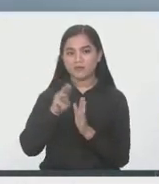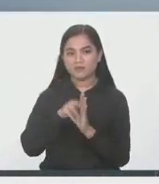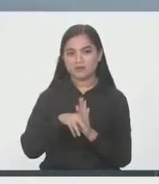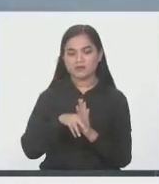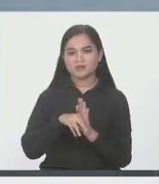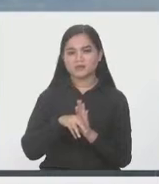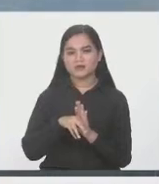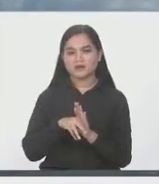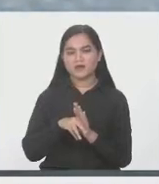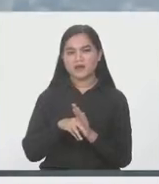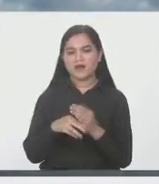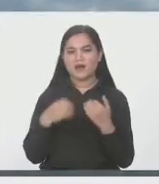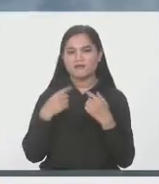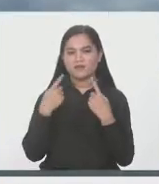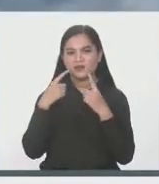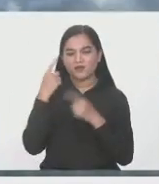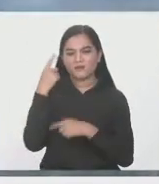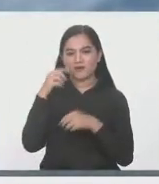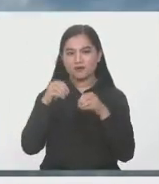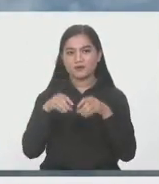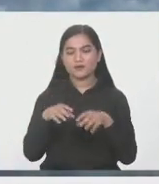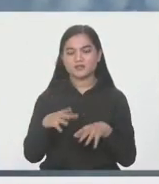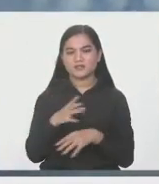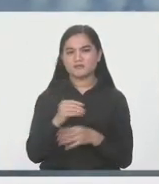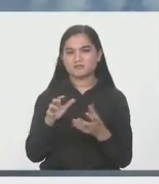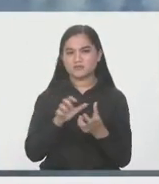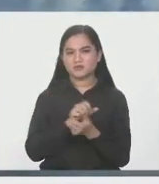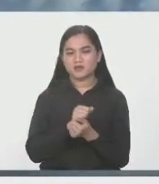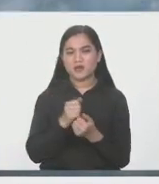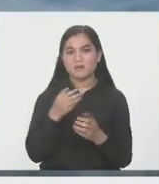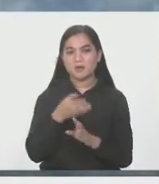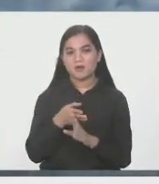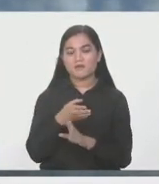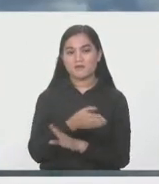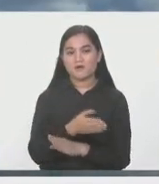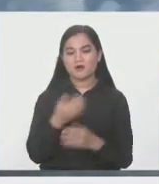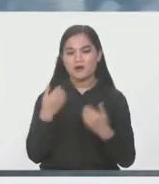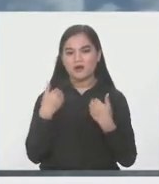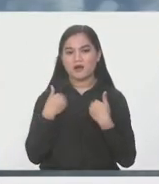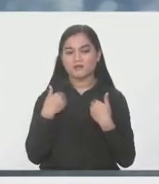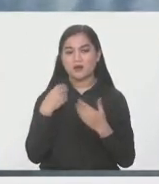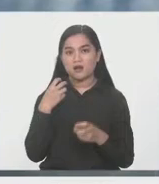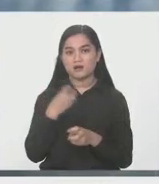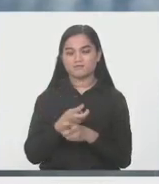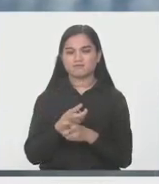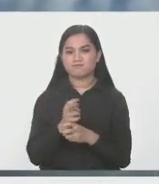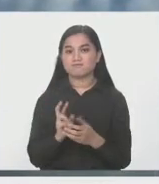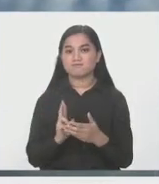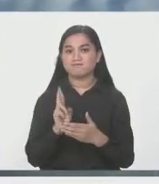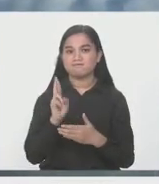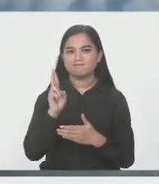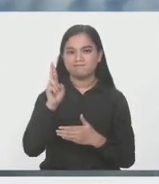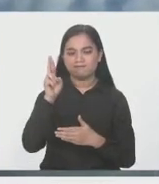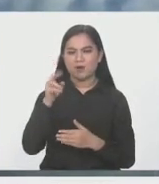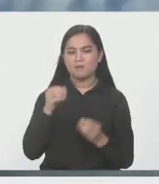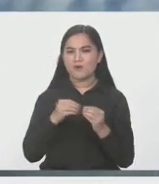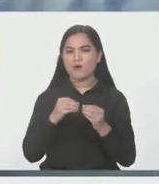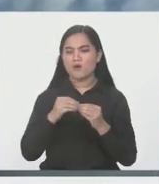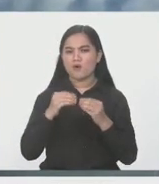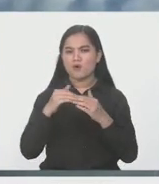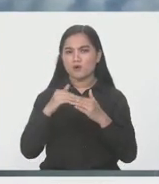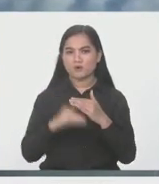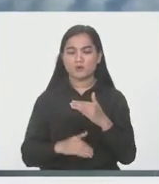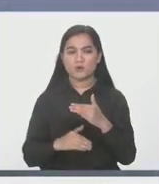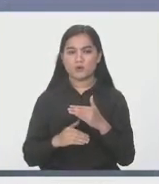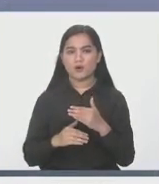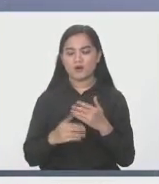It declared the vessel lost and probably destroyed before it could achieve a planned hard splashdown. The lower stage booster also failed